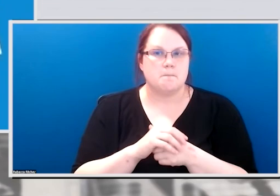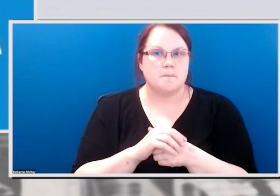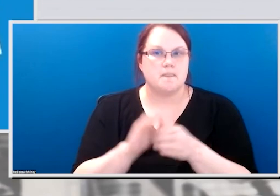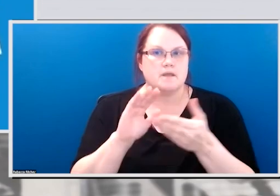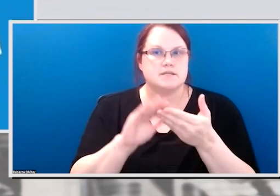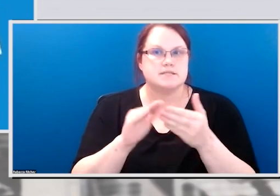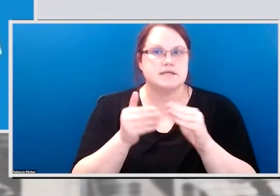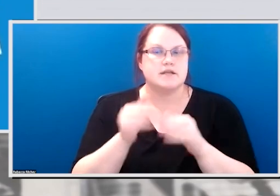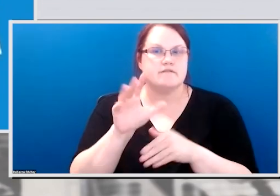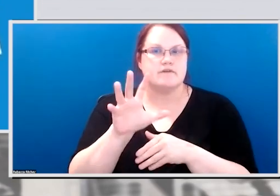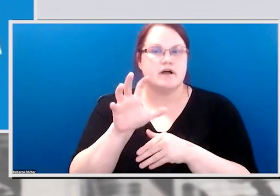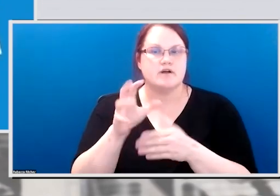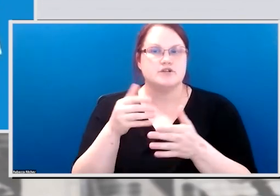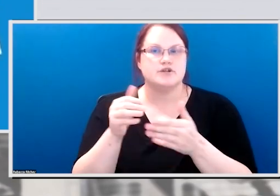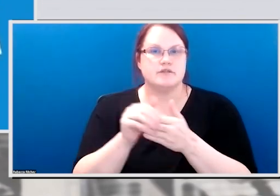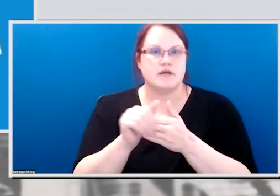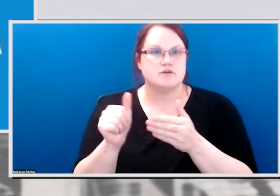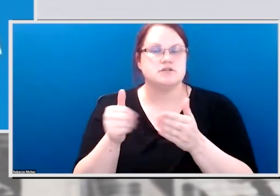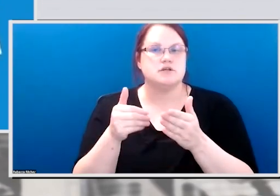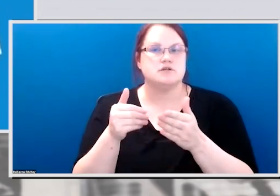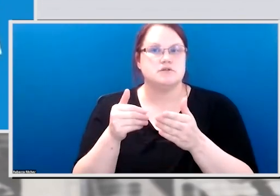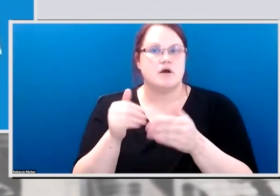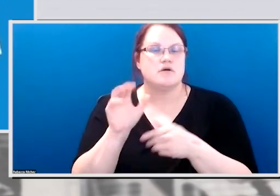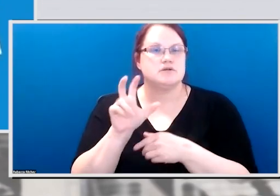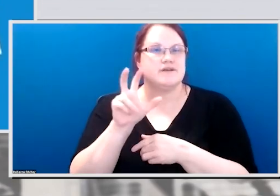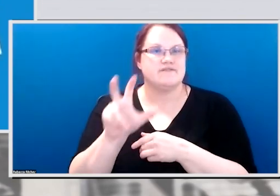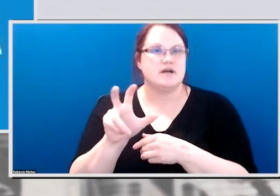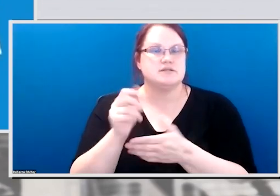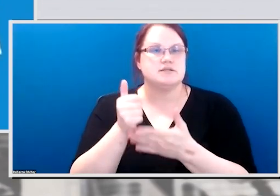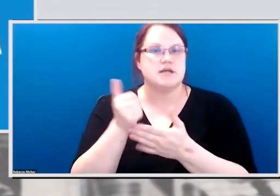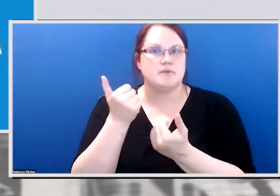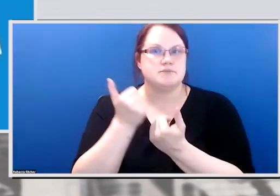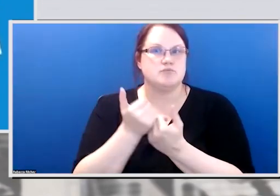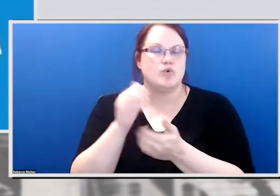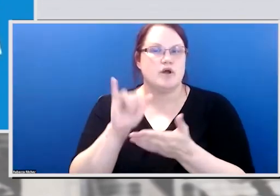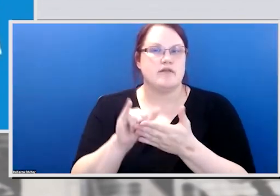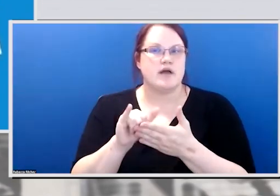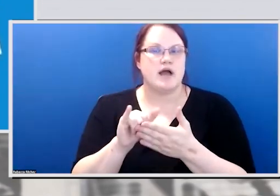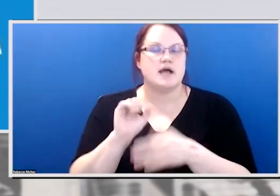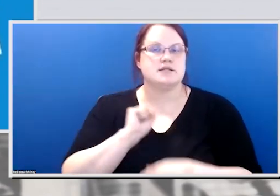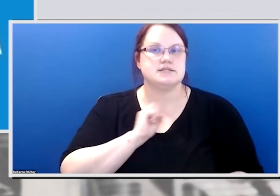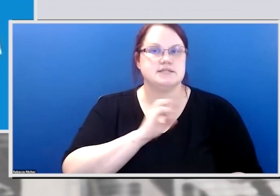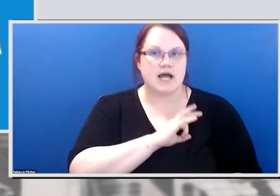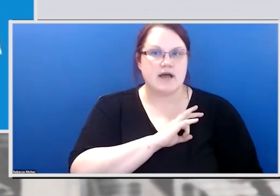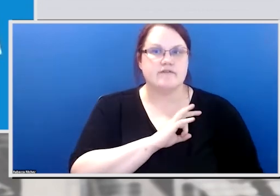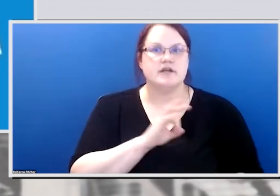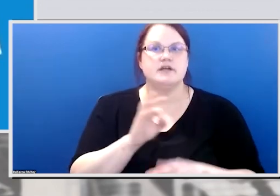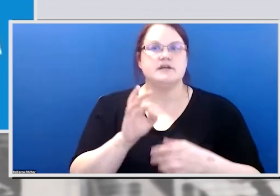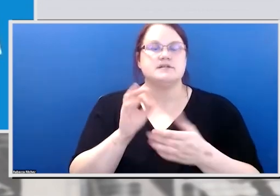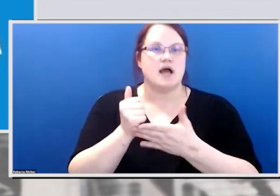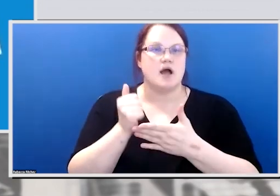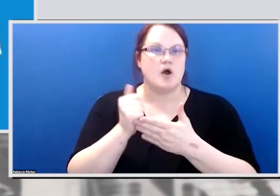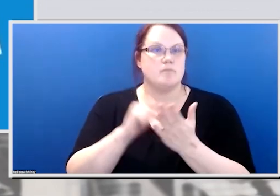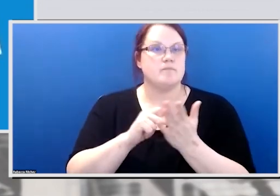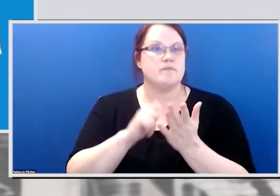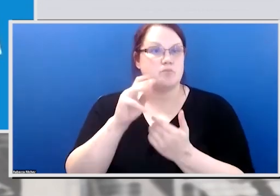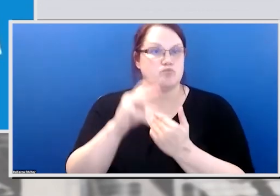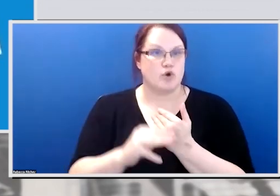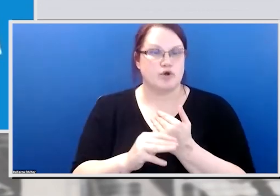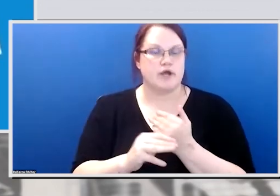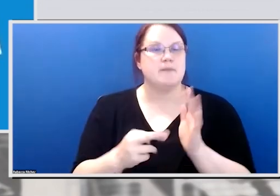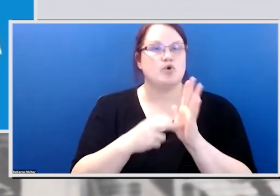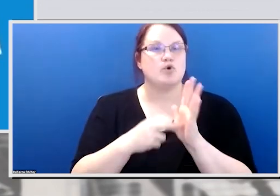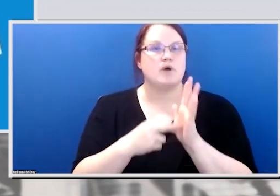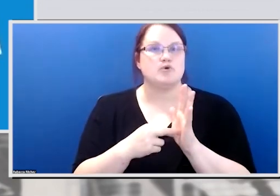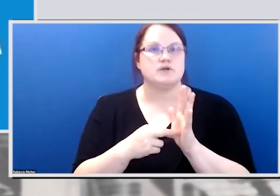invested $500,000, I believe, in our operating budget to help support overhead and staffing to administer these programs. It